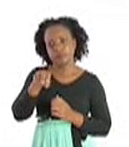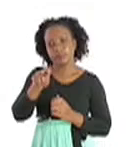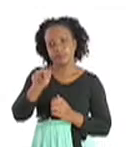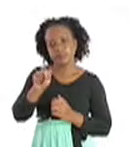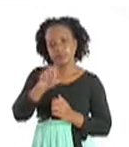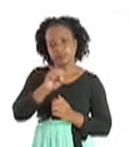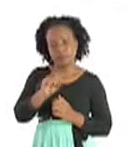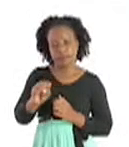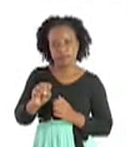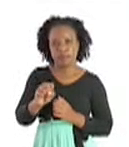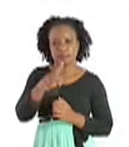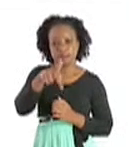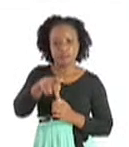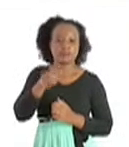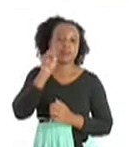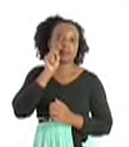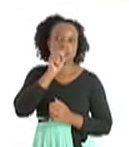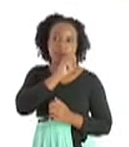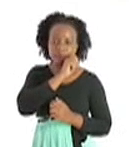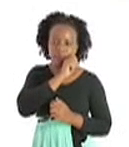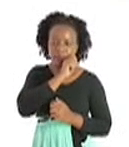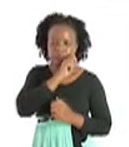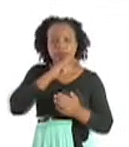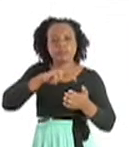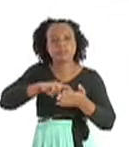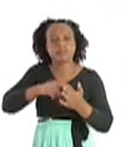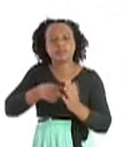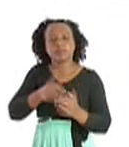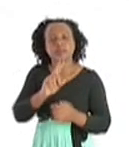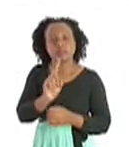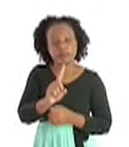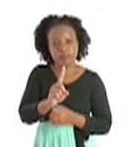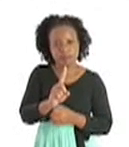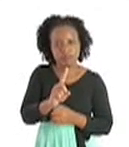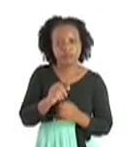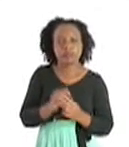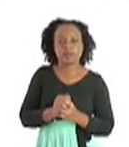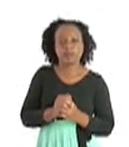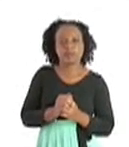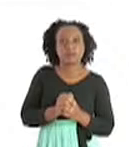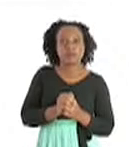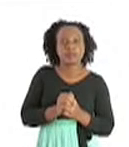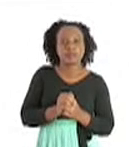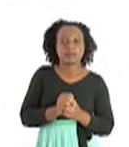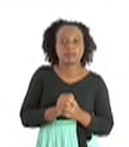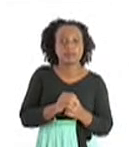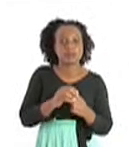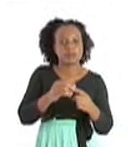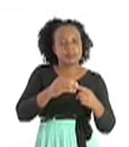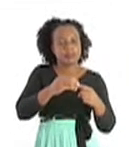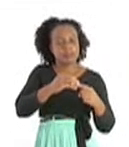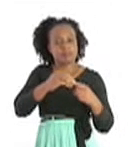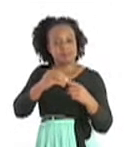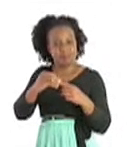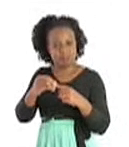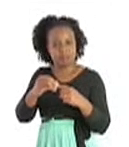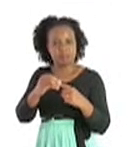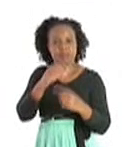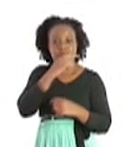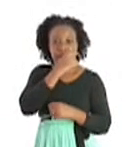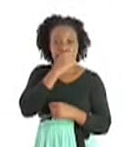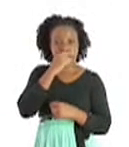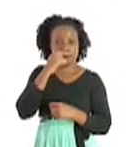Chanel, what is a proper noun? A proper noun, these are names or specific